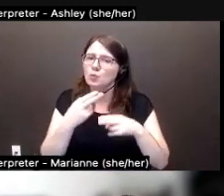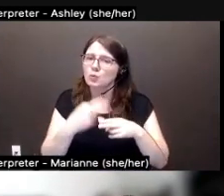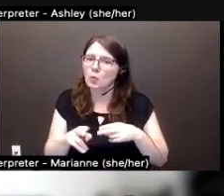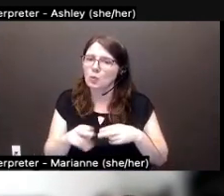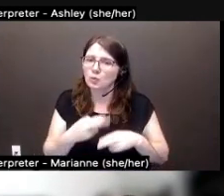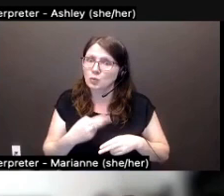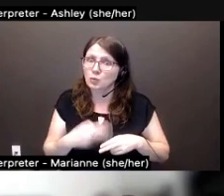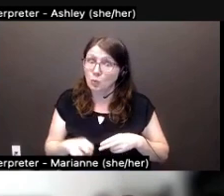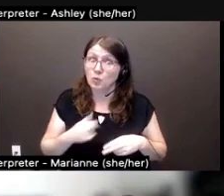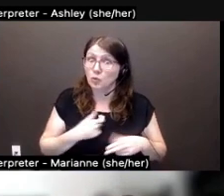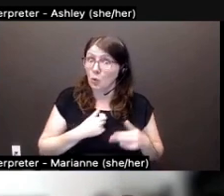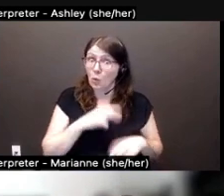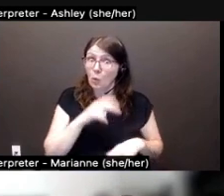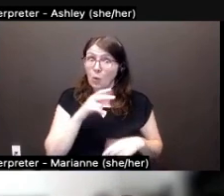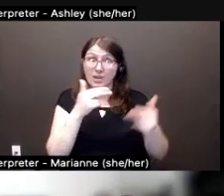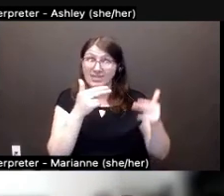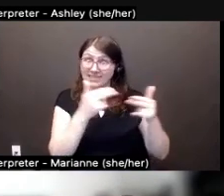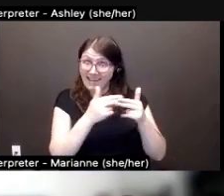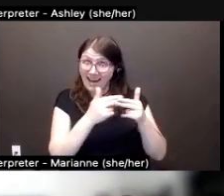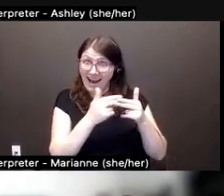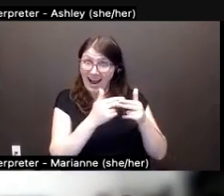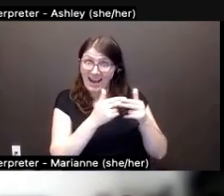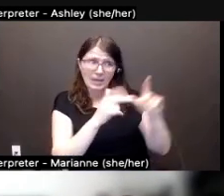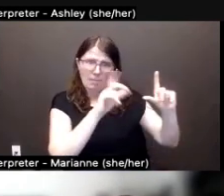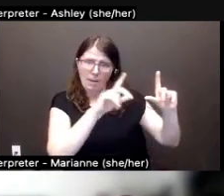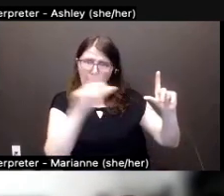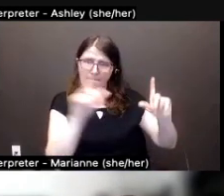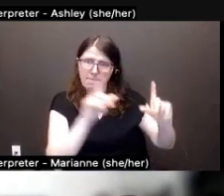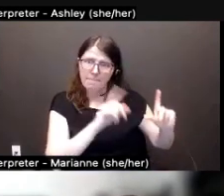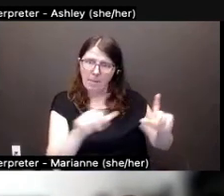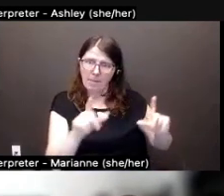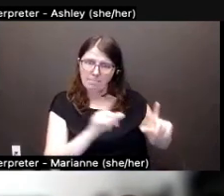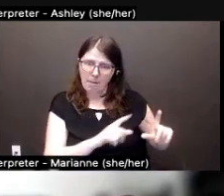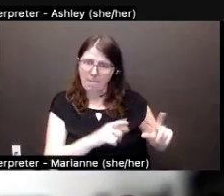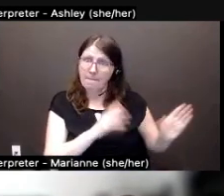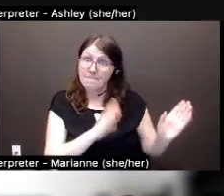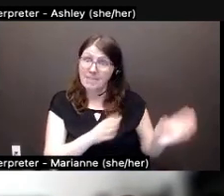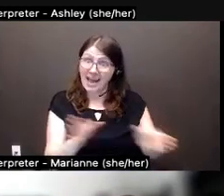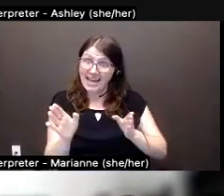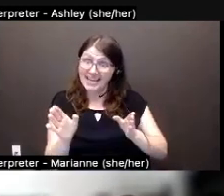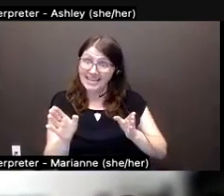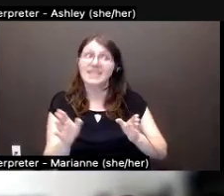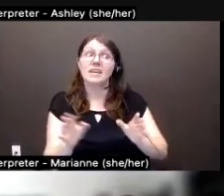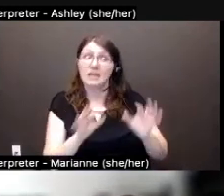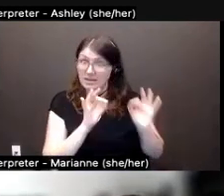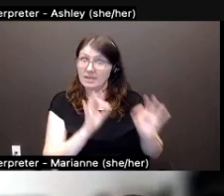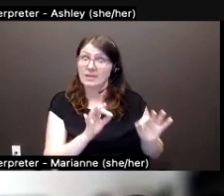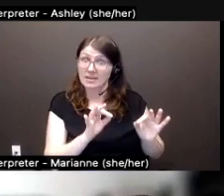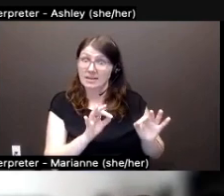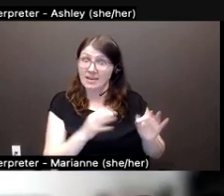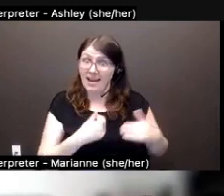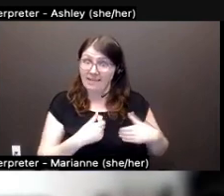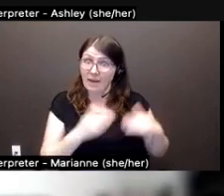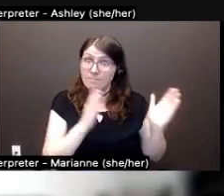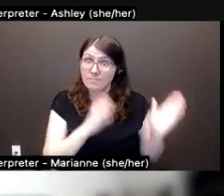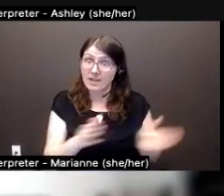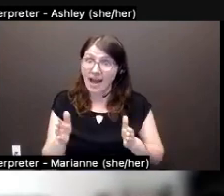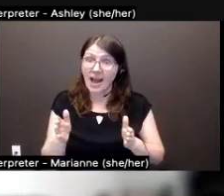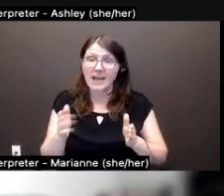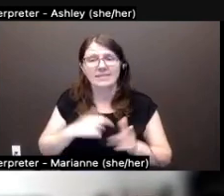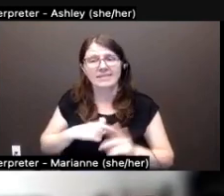presentation, then I began working in Canva. Once I began working in Canva,